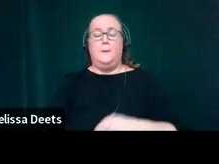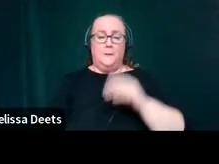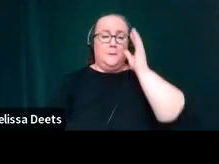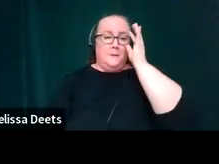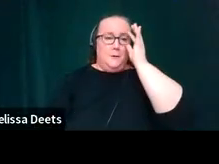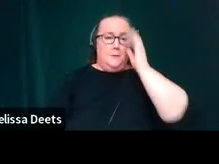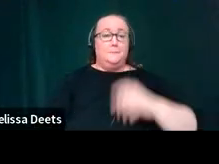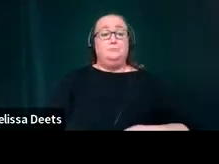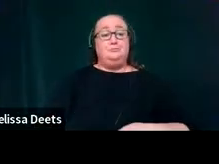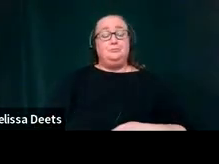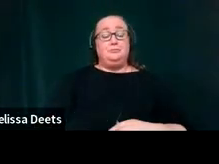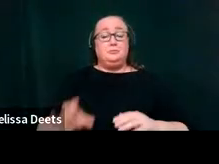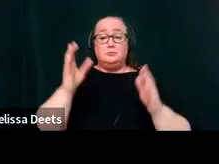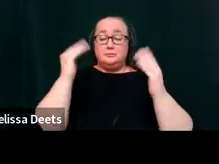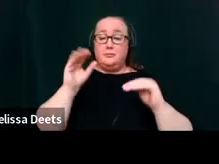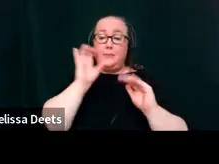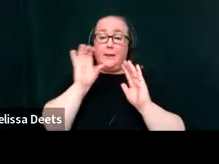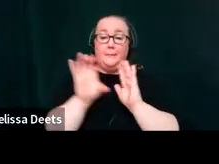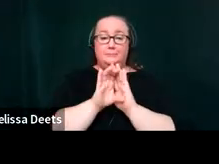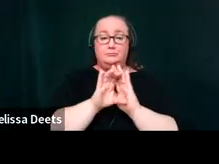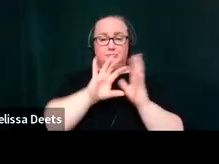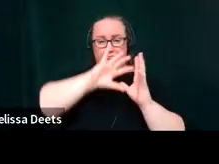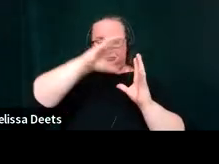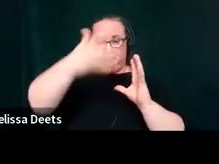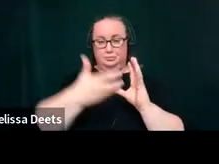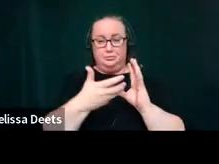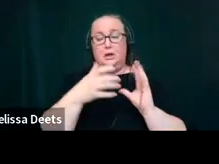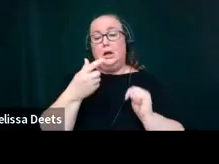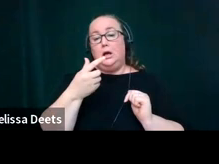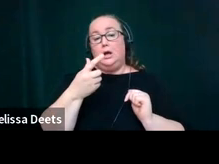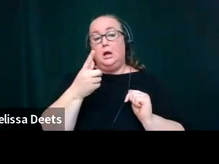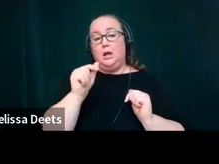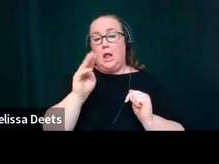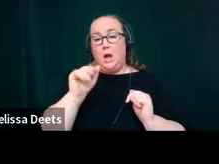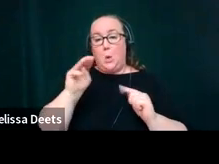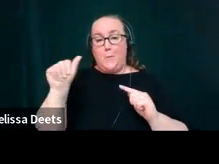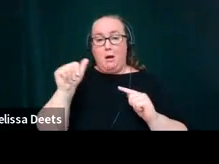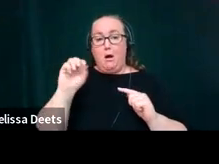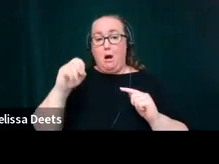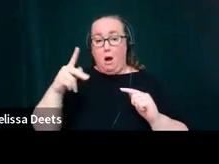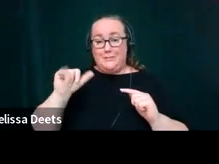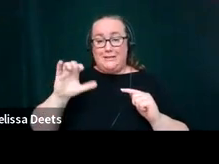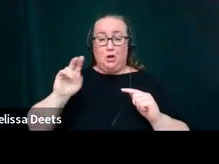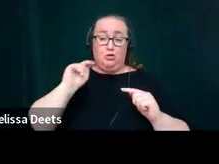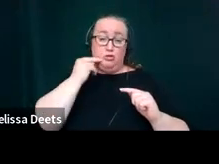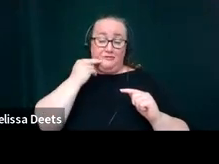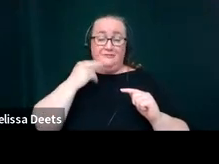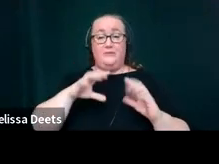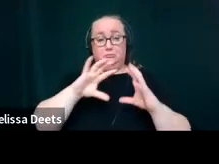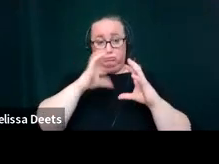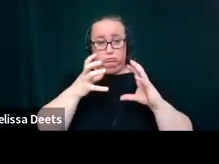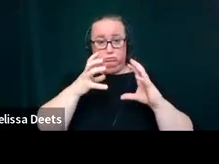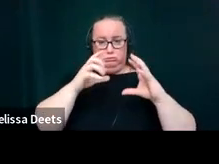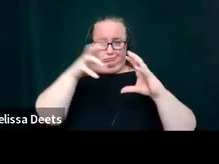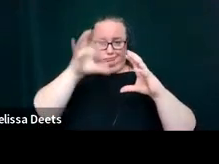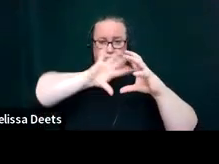Here I have a picture of a glaucomatous optic nerve as well as the macula, this part of your retina that's responsible for